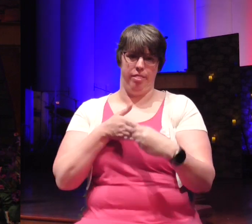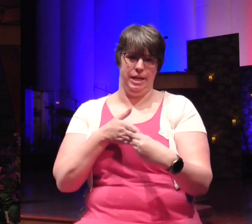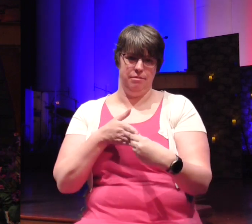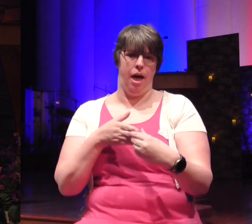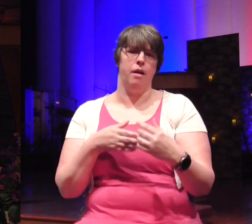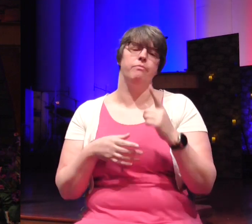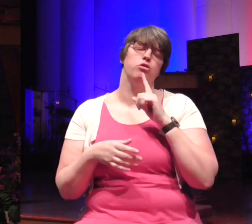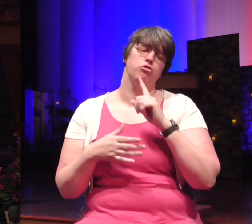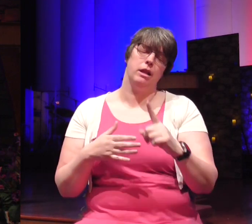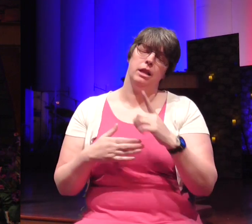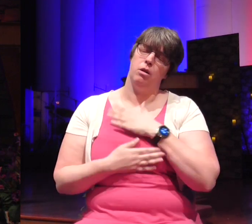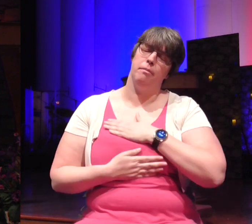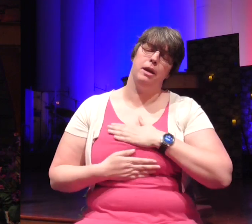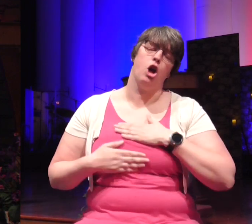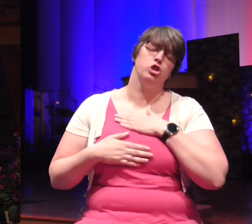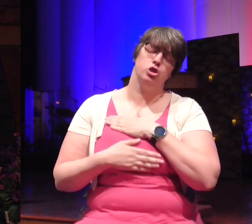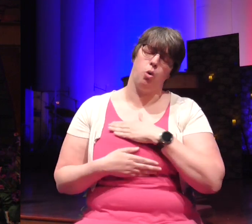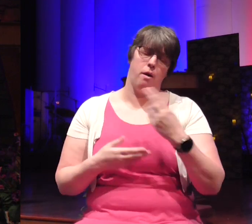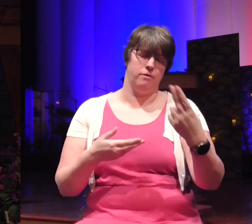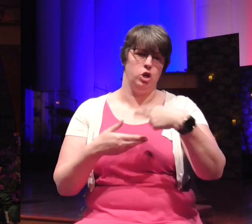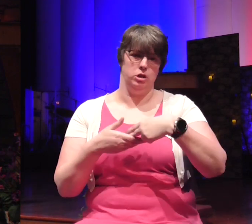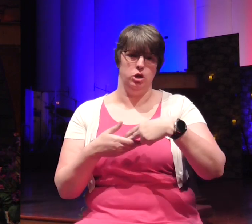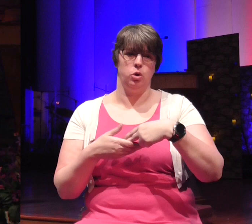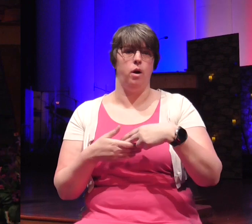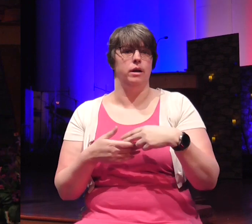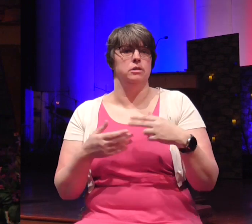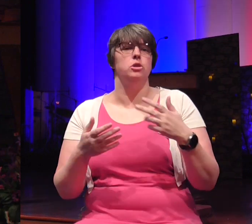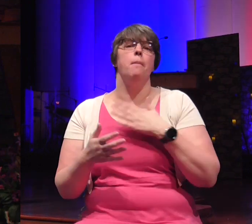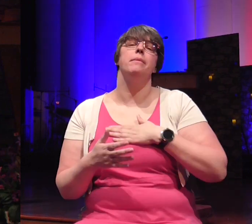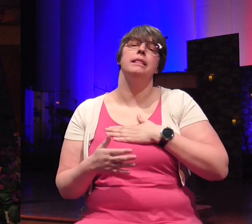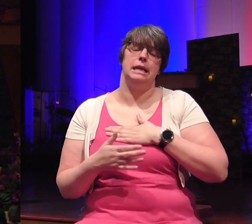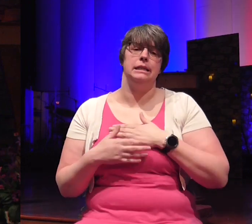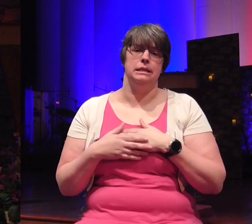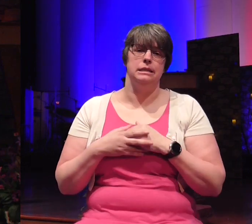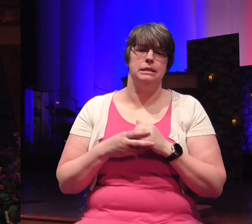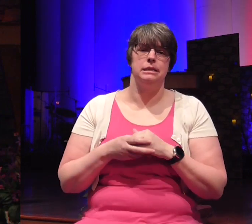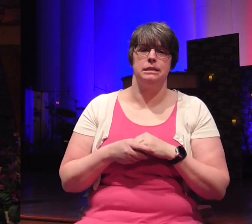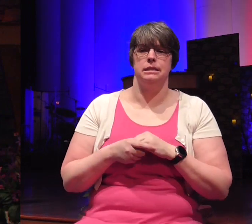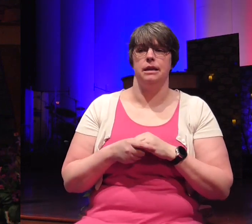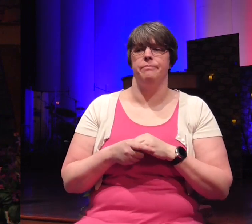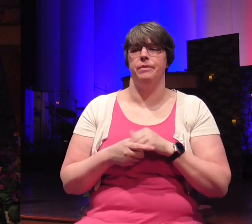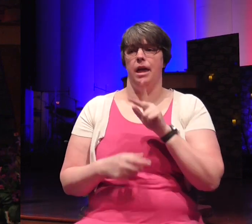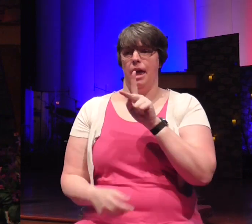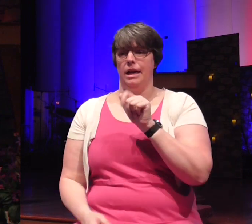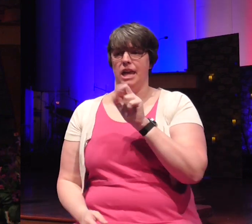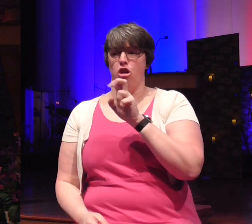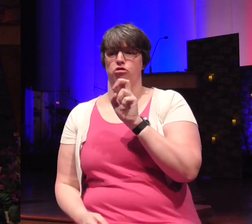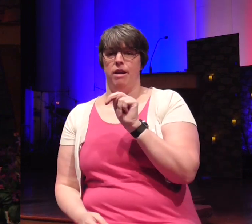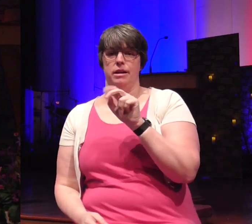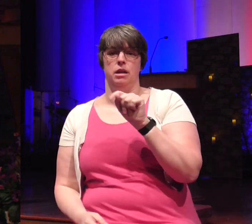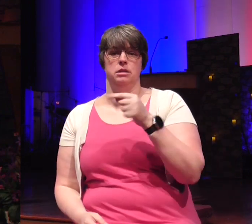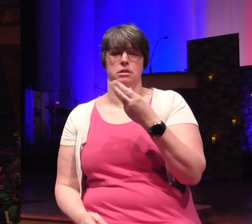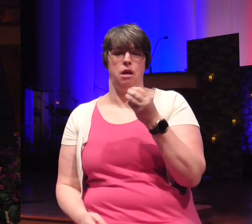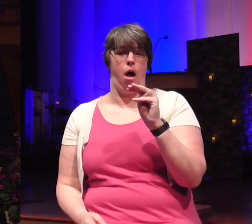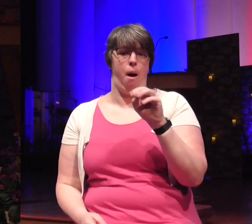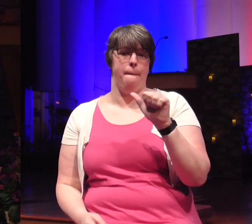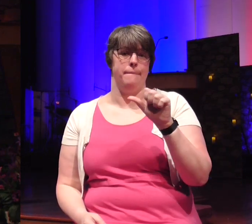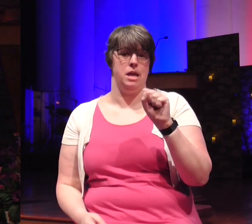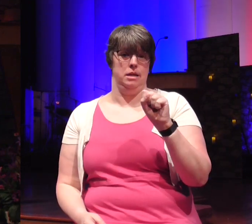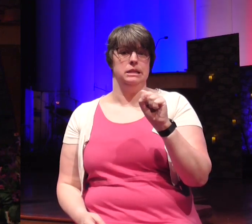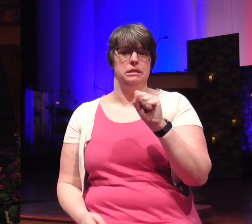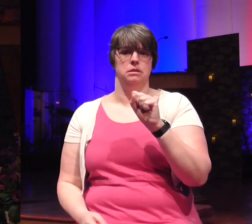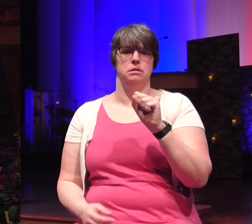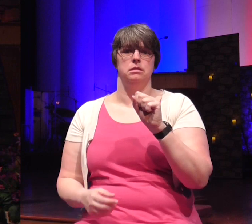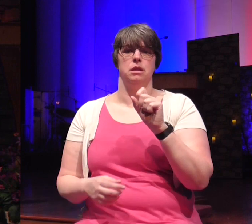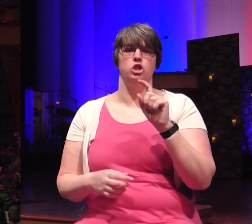be our joy to have you with us. So give yourself a great gift. I invite you to do that. Karen Thomas is in the bookstore, the Works of Heart bookstore. She's the